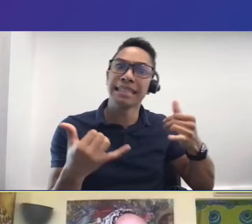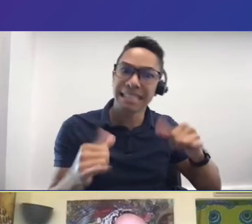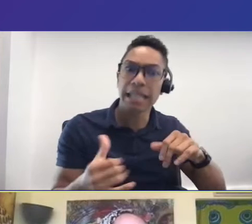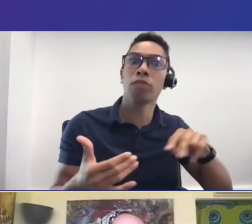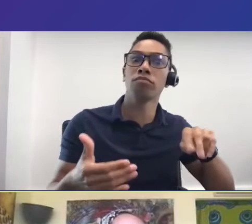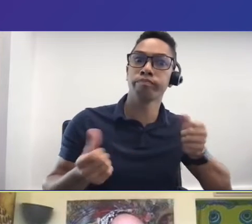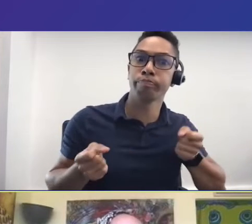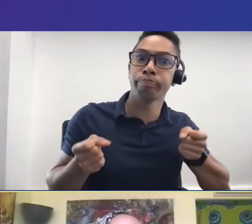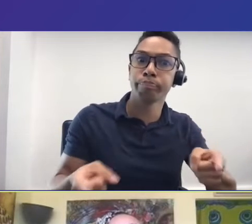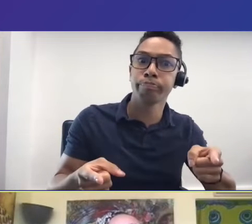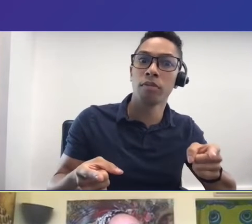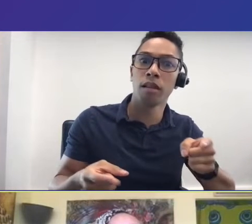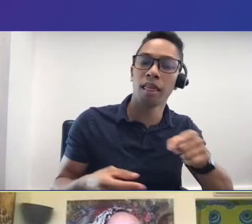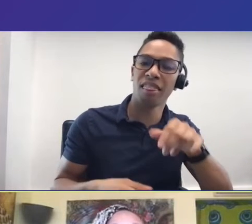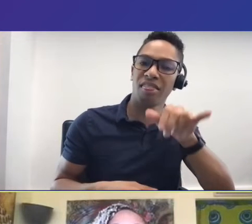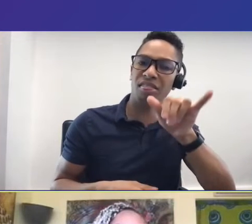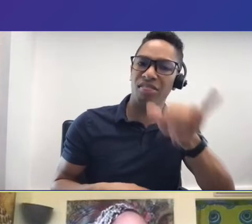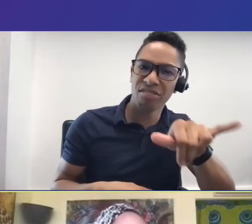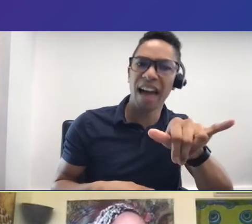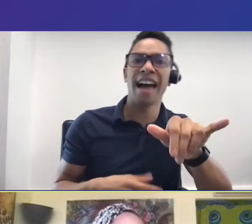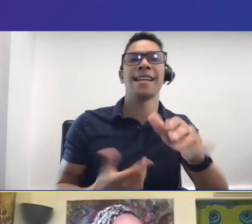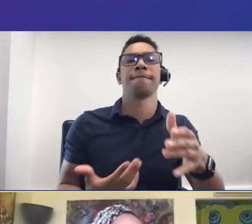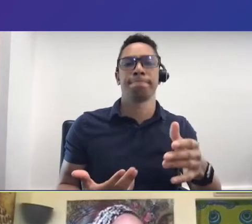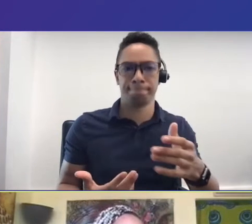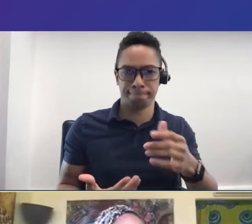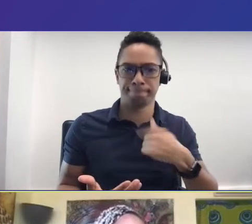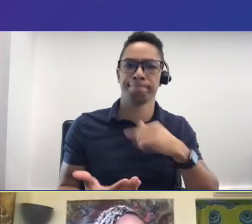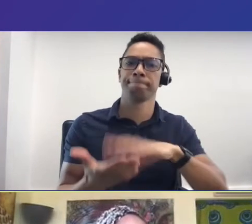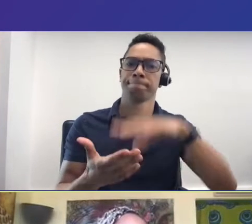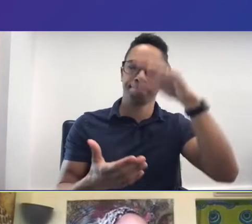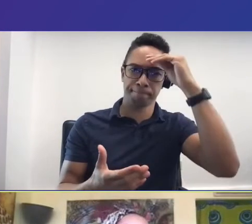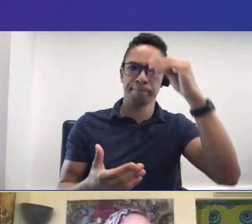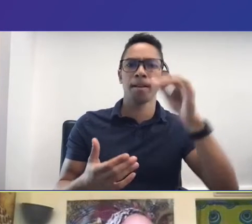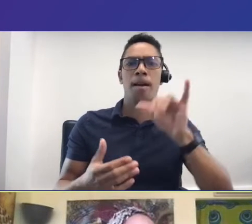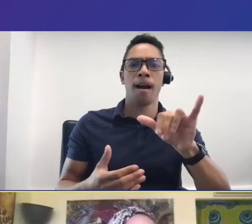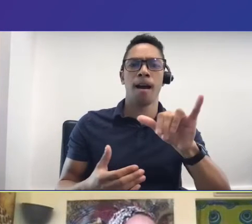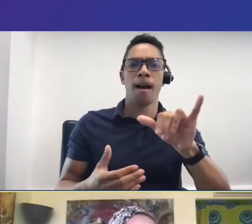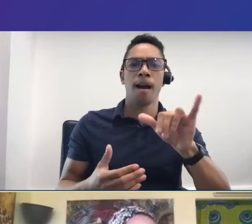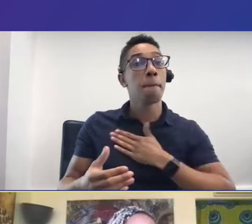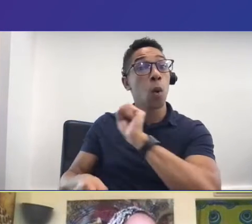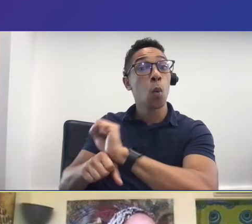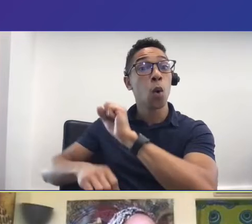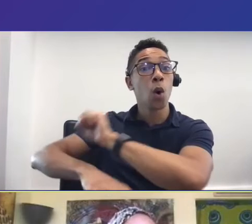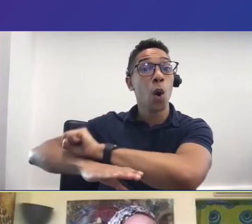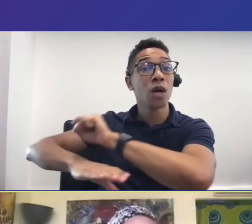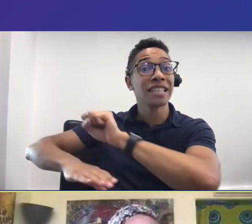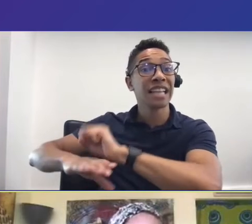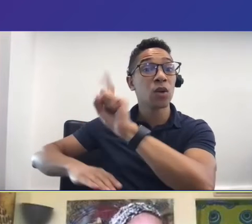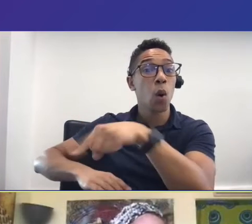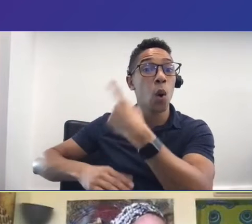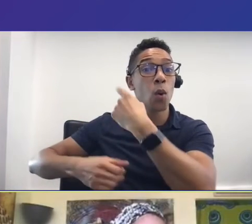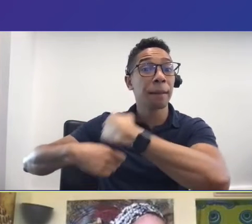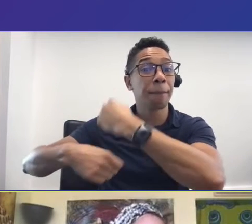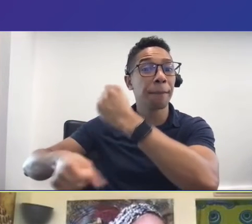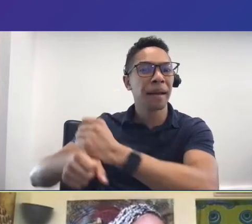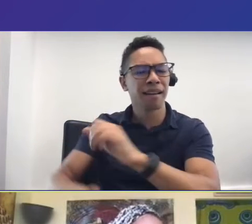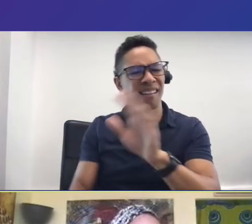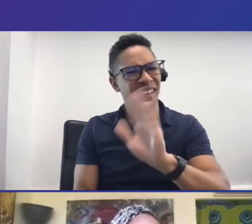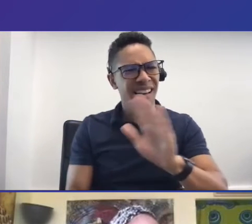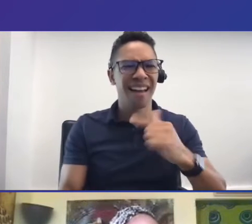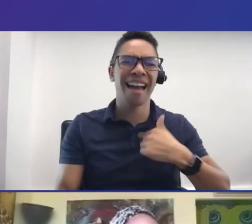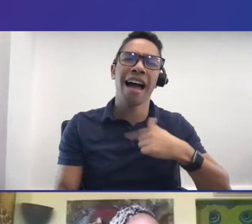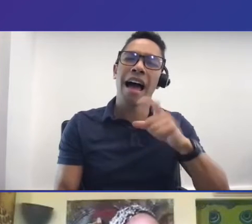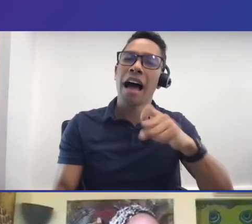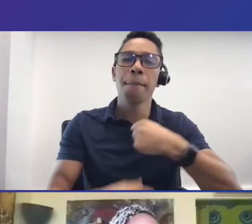I that's when it went from like, I have to produce work on stage into I have to produce life. Like